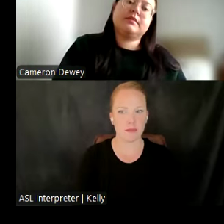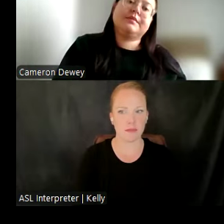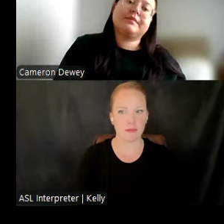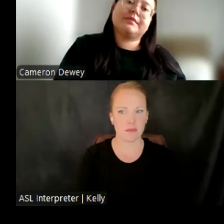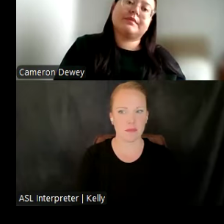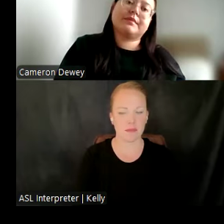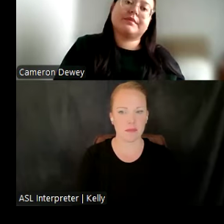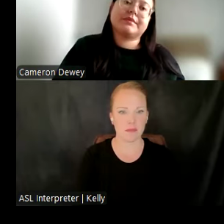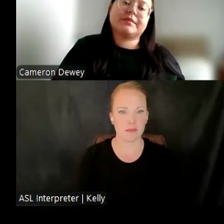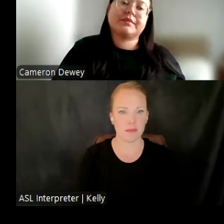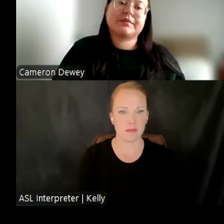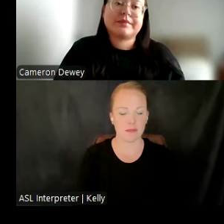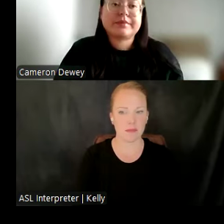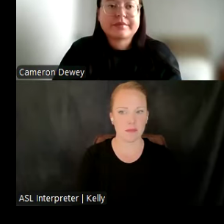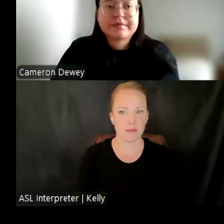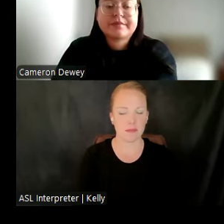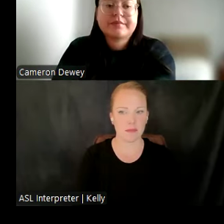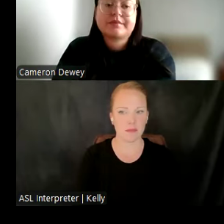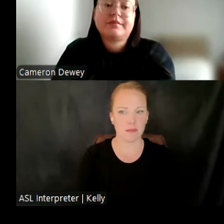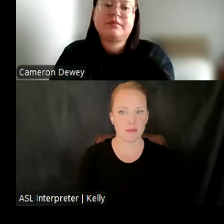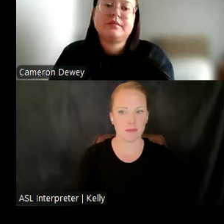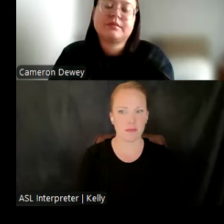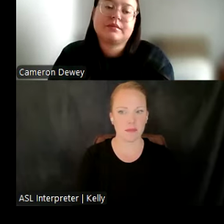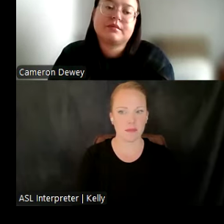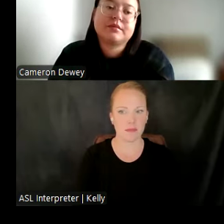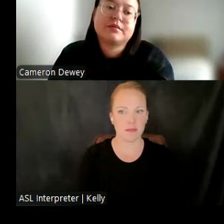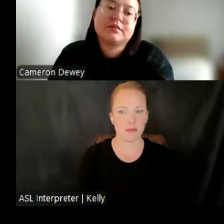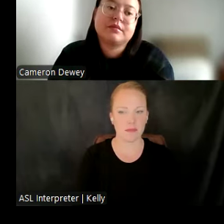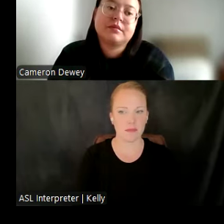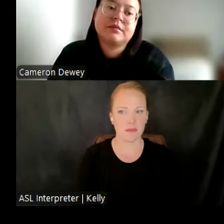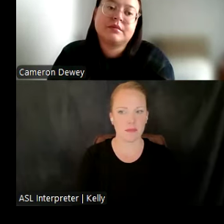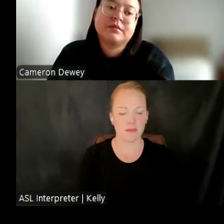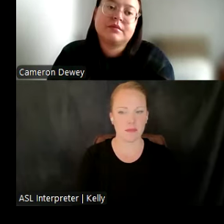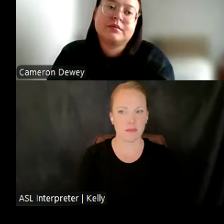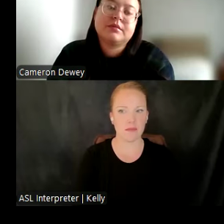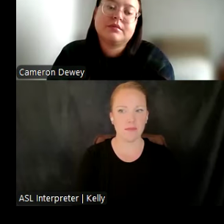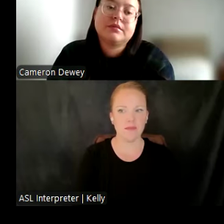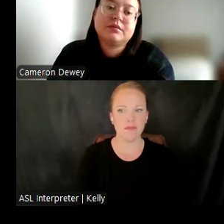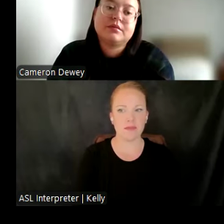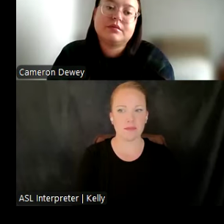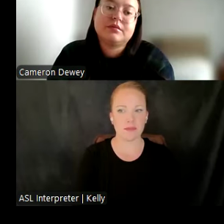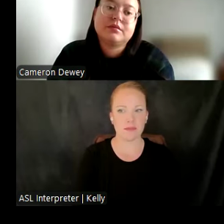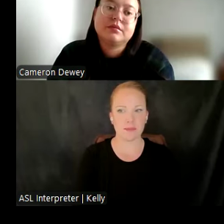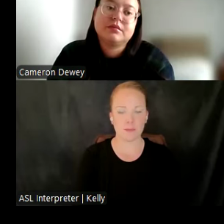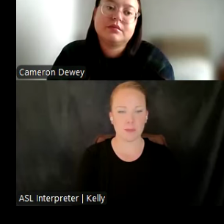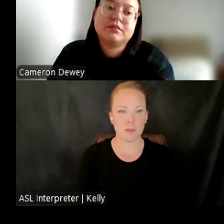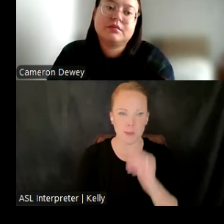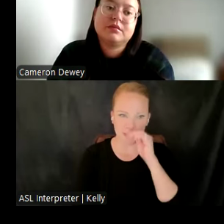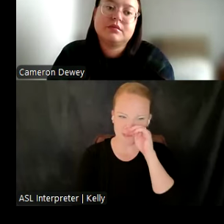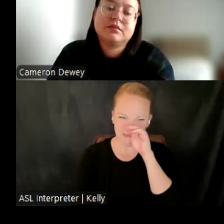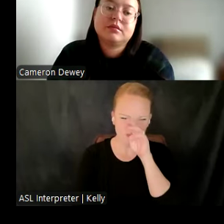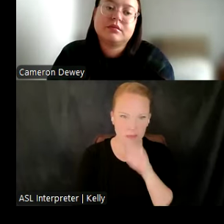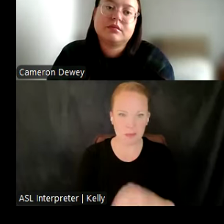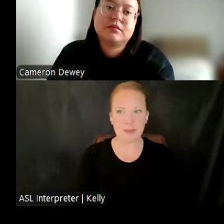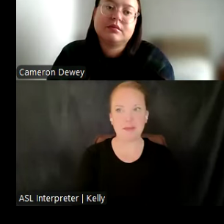this happened? The way you'd respond would depend not on your logical brain, but on your instinctive